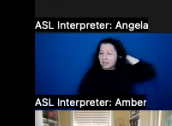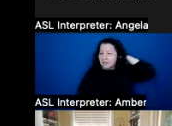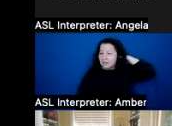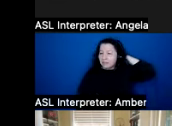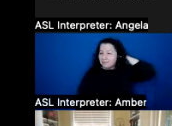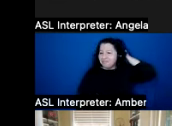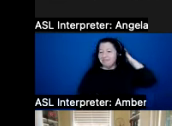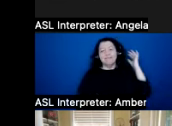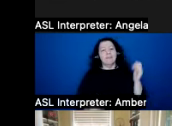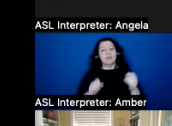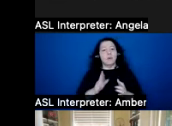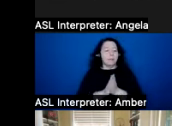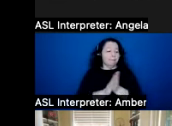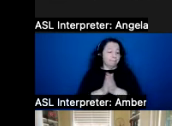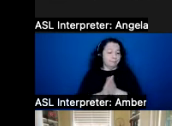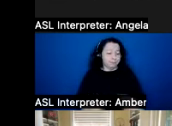All right.